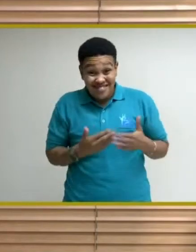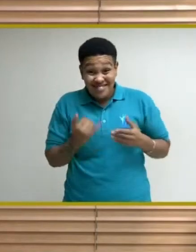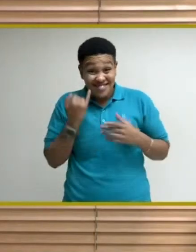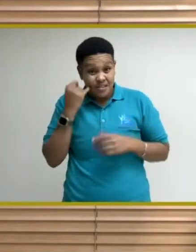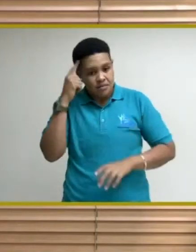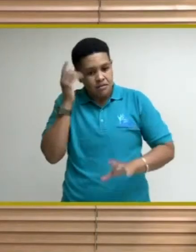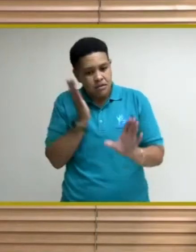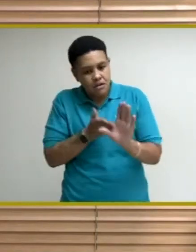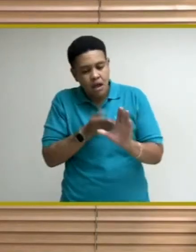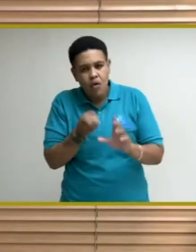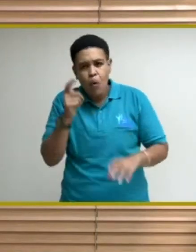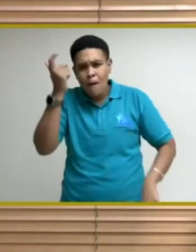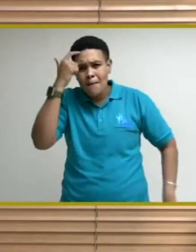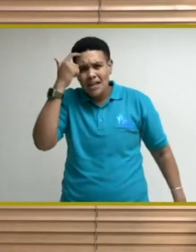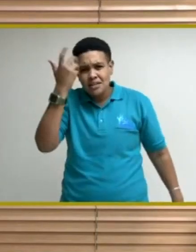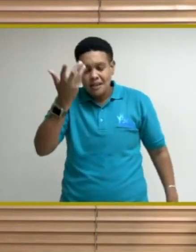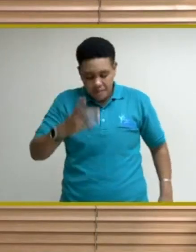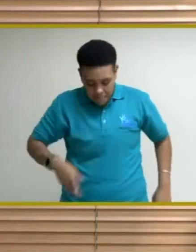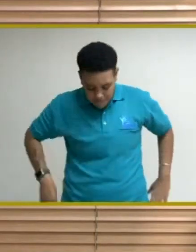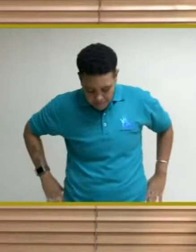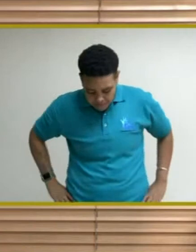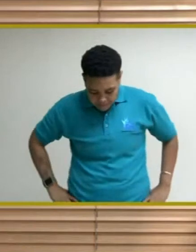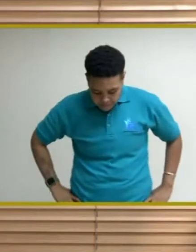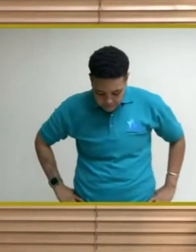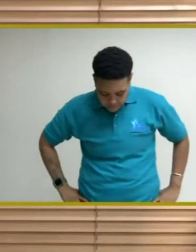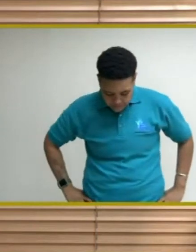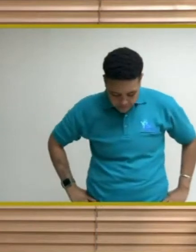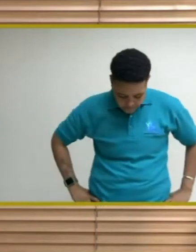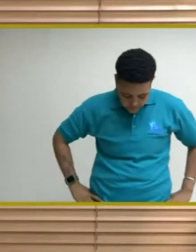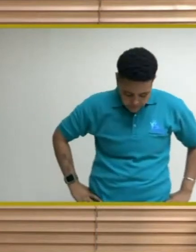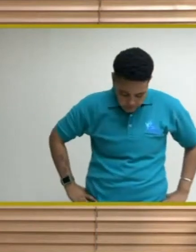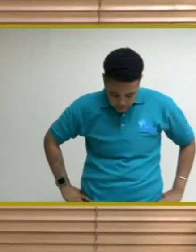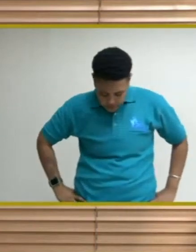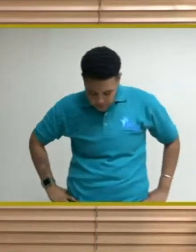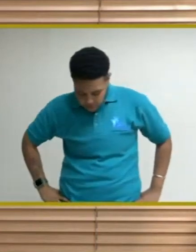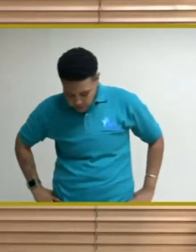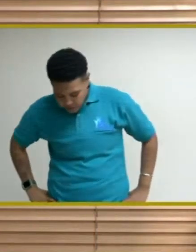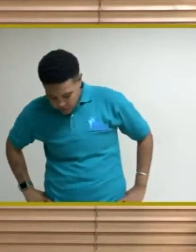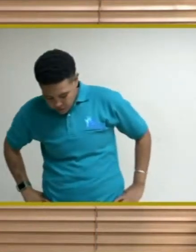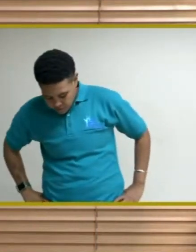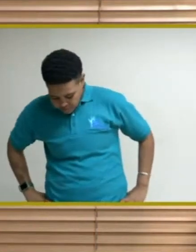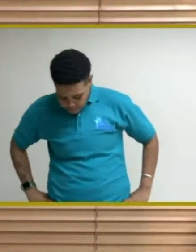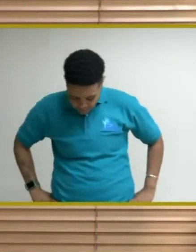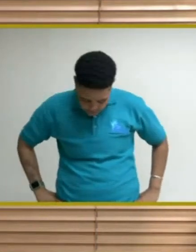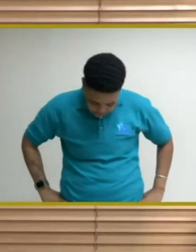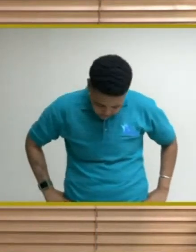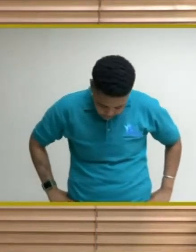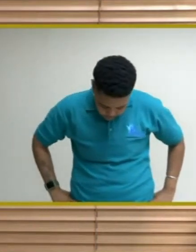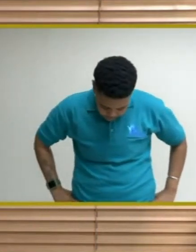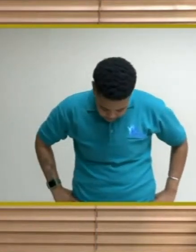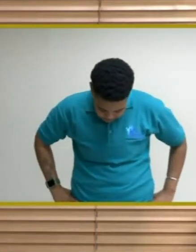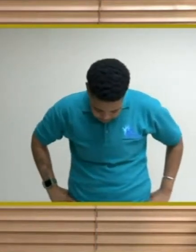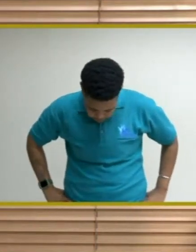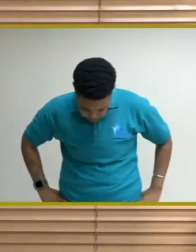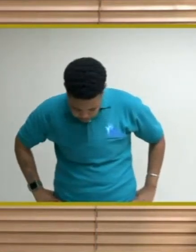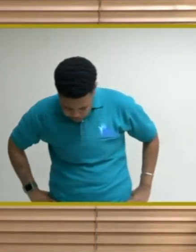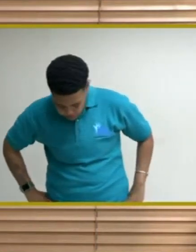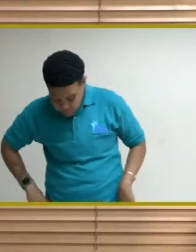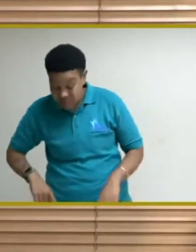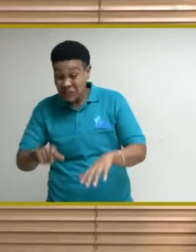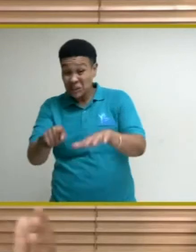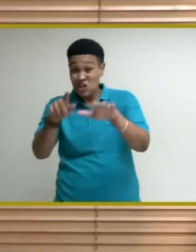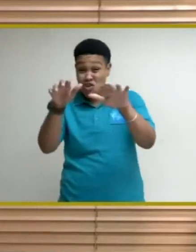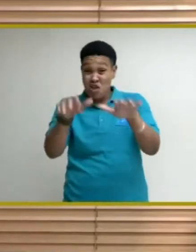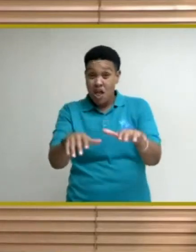or mental. So the relaxation really is responding to